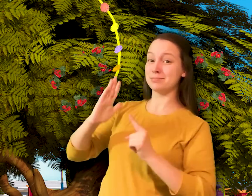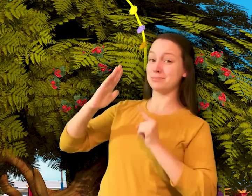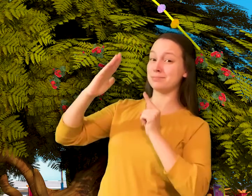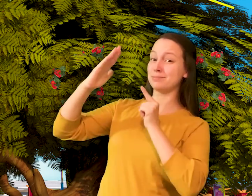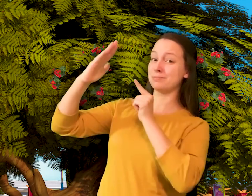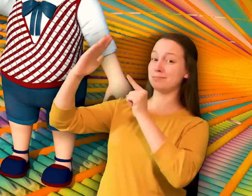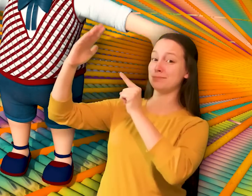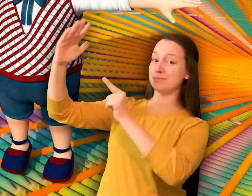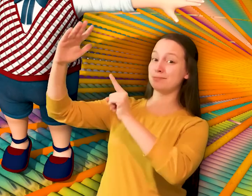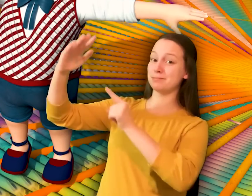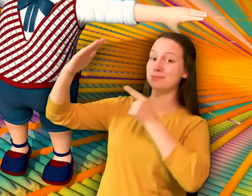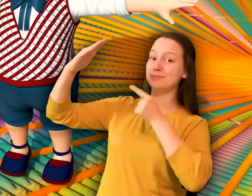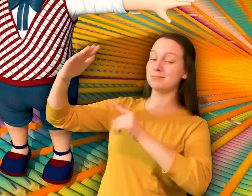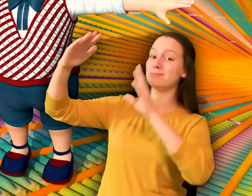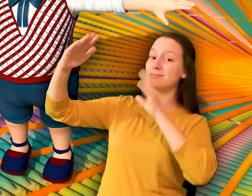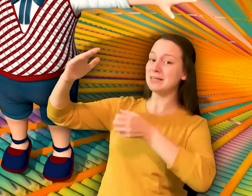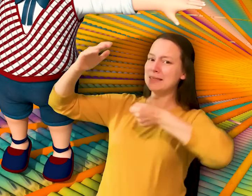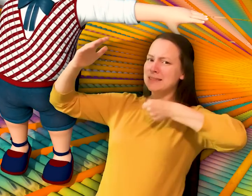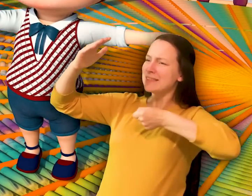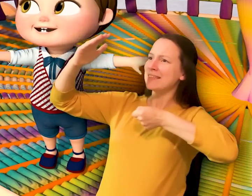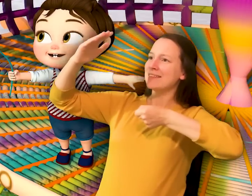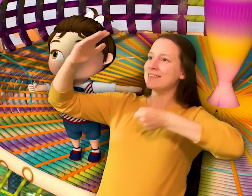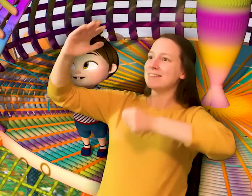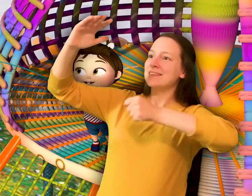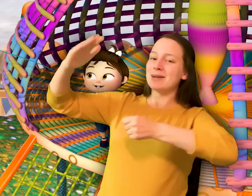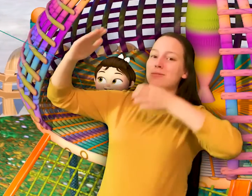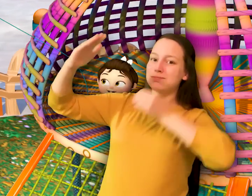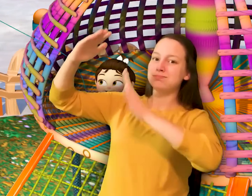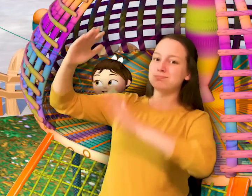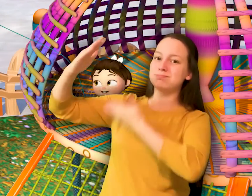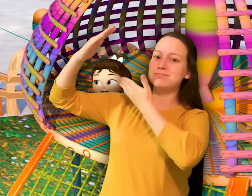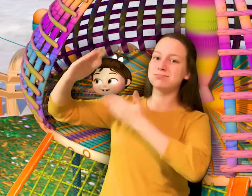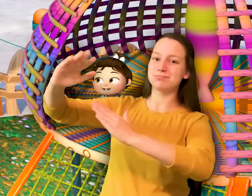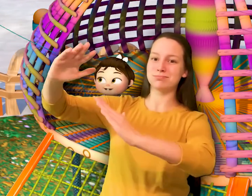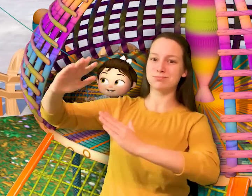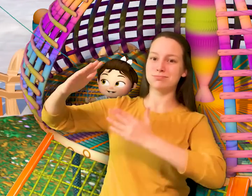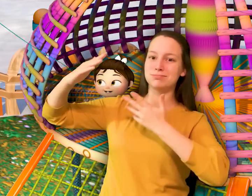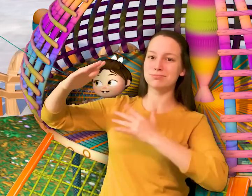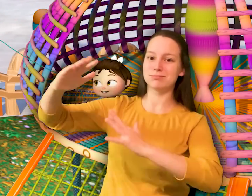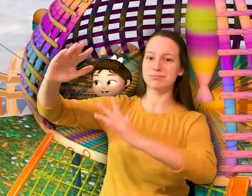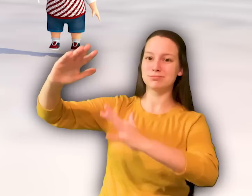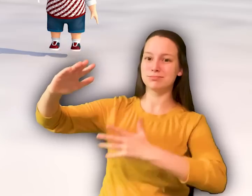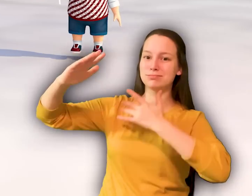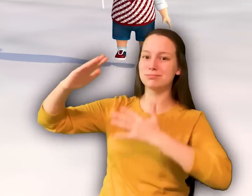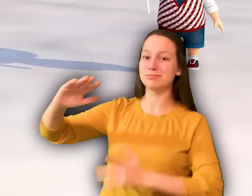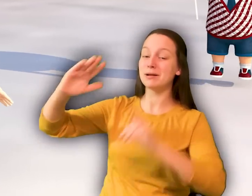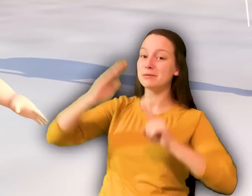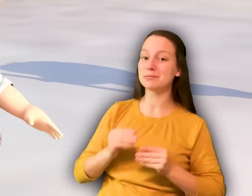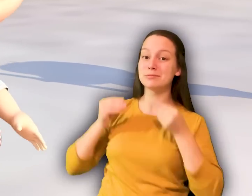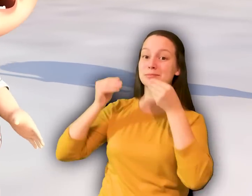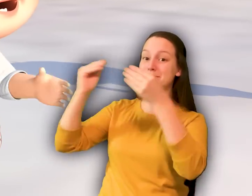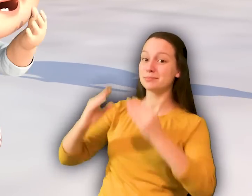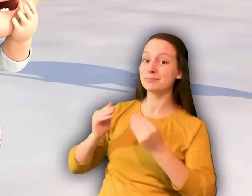high until it reaches Sky you hold your kite and blow blow blow the wind blows it around you raise